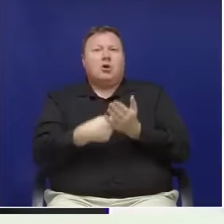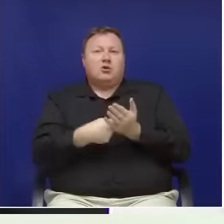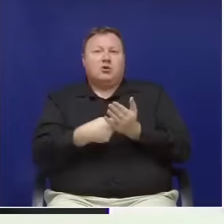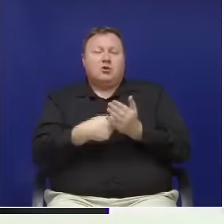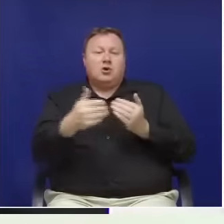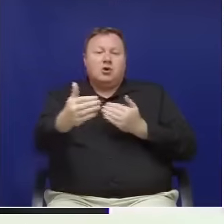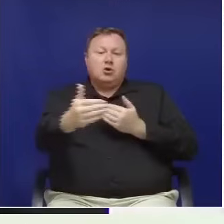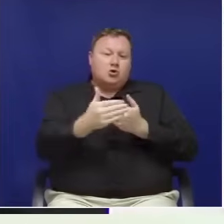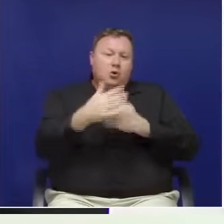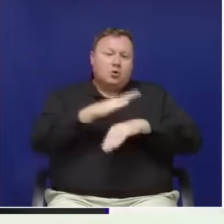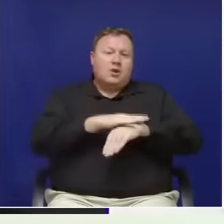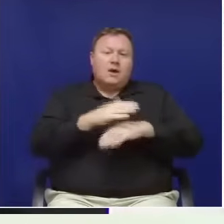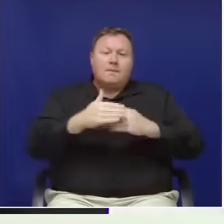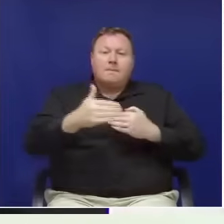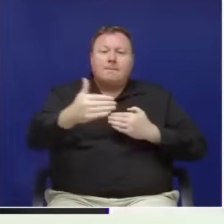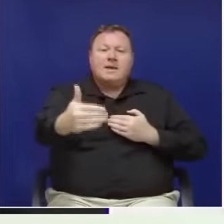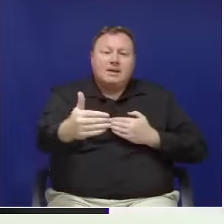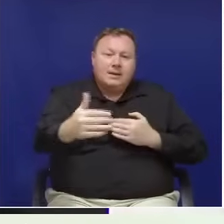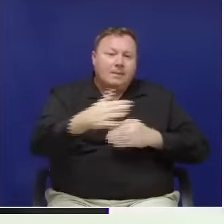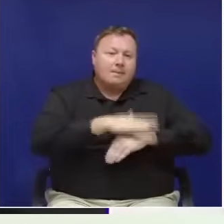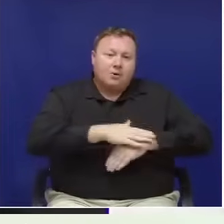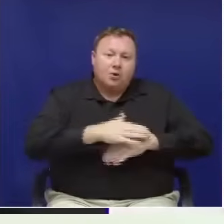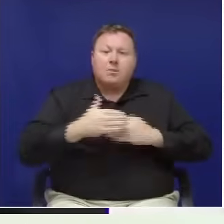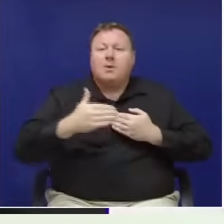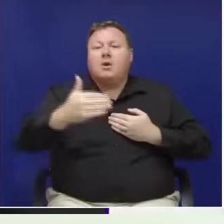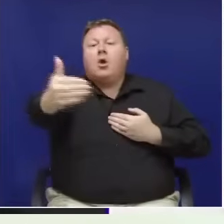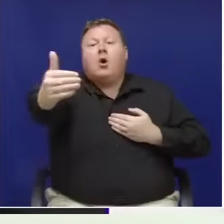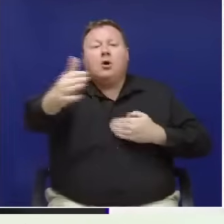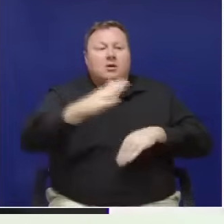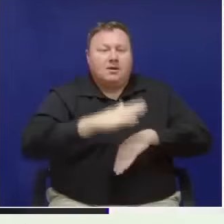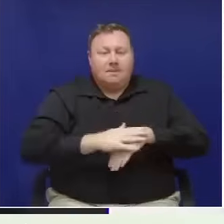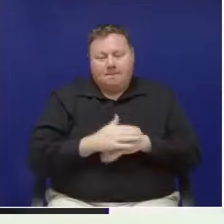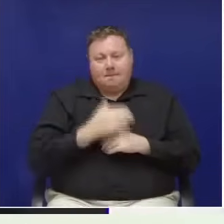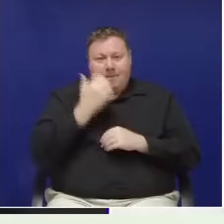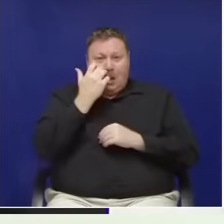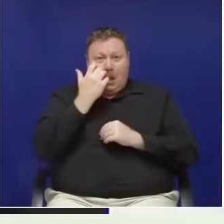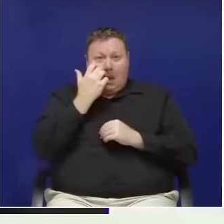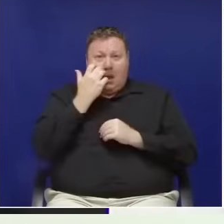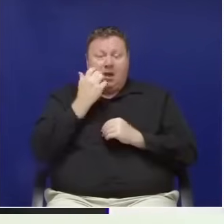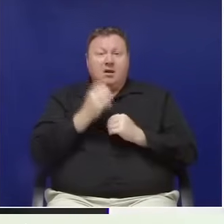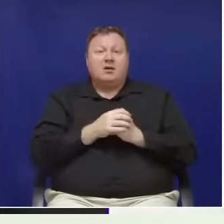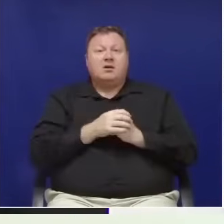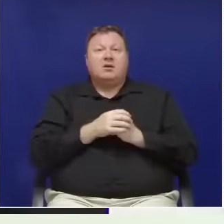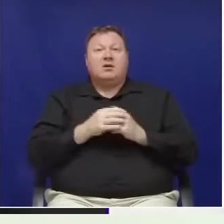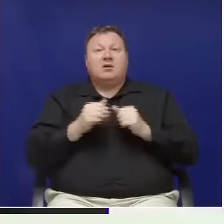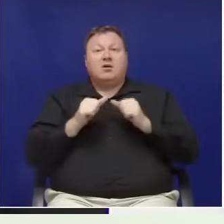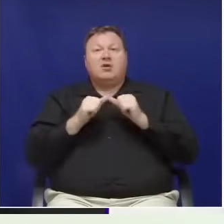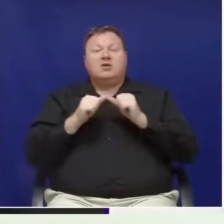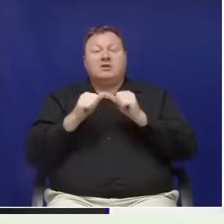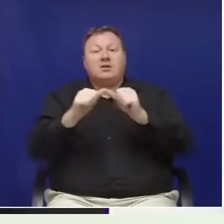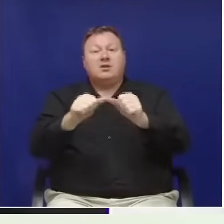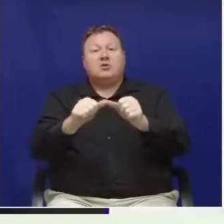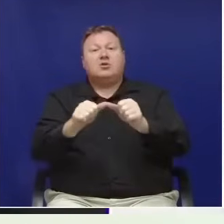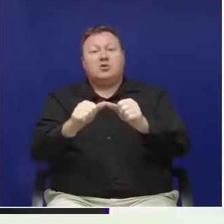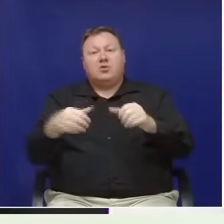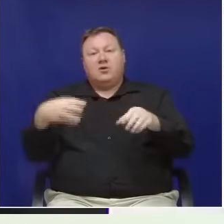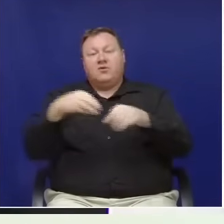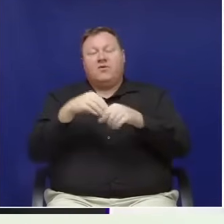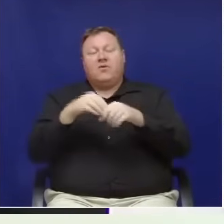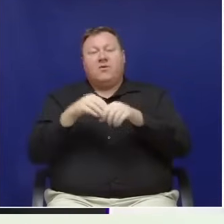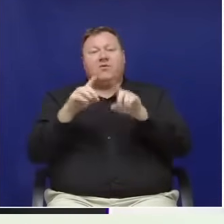short-term, medium to long-term. But we will continue to engage the Department